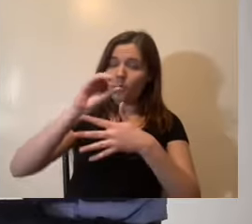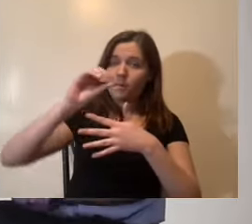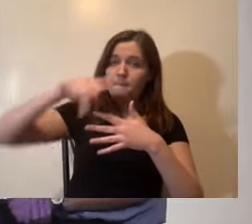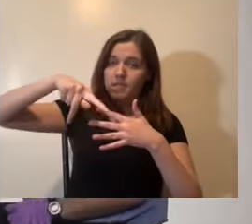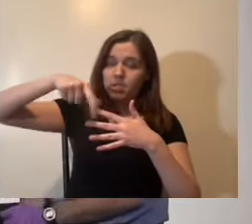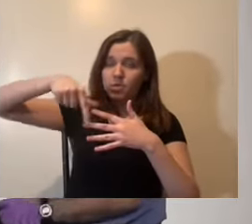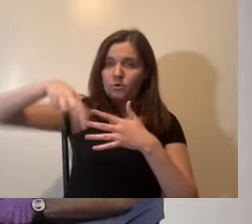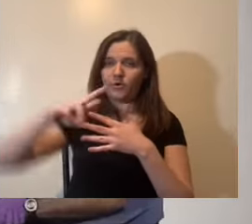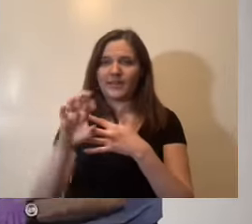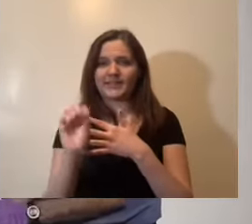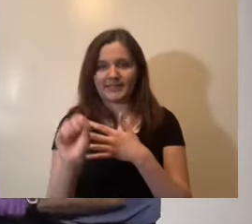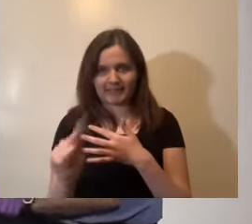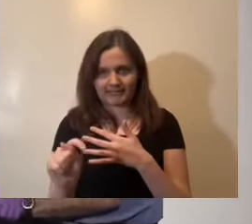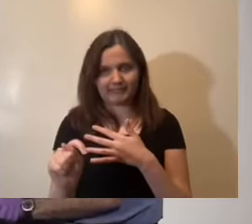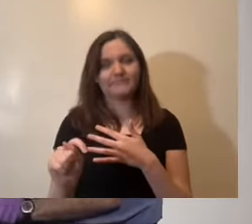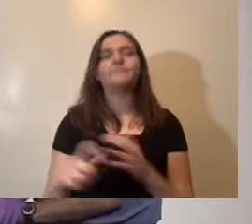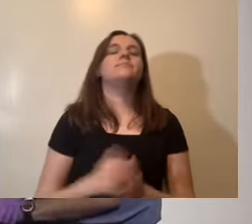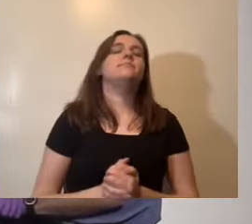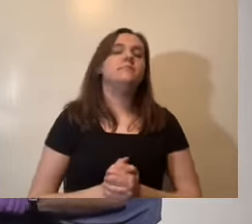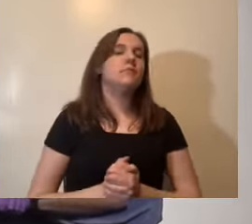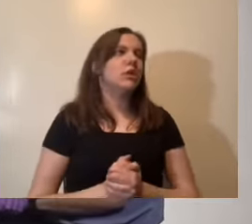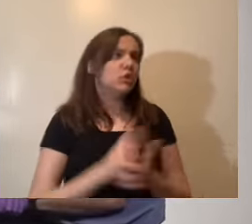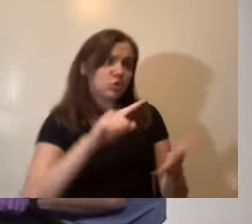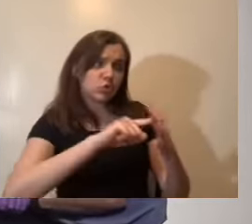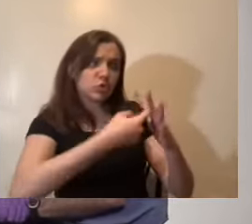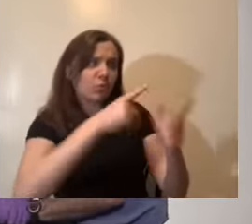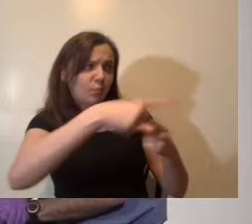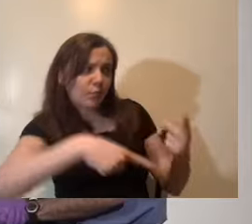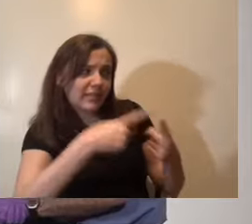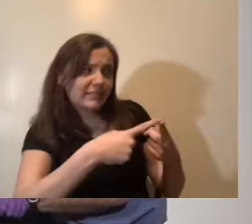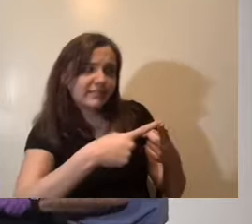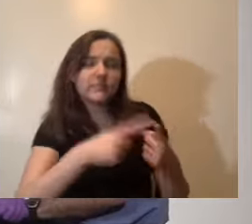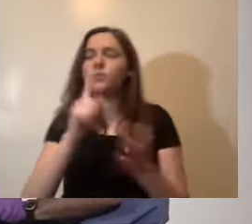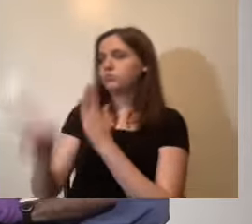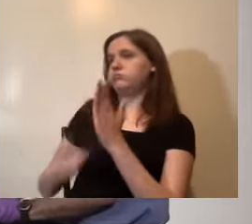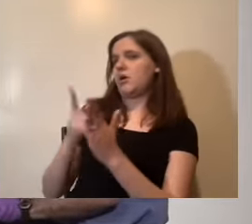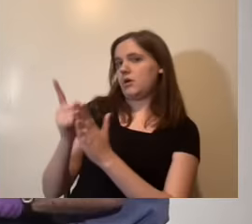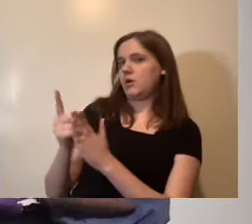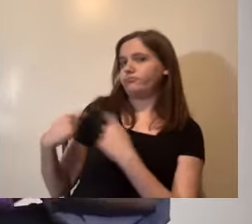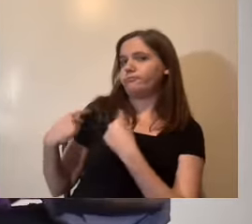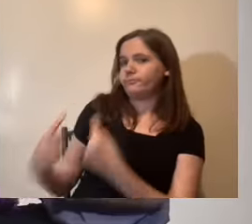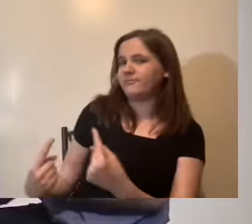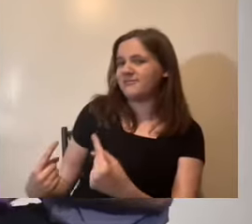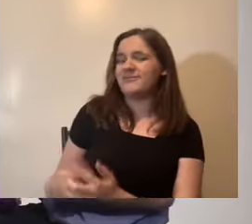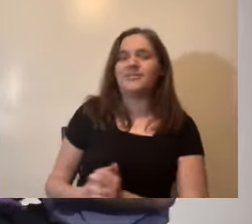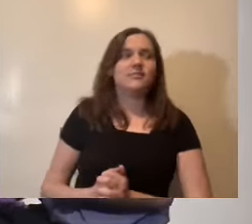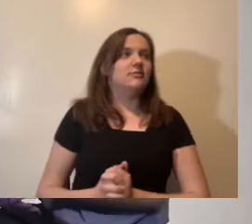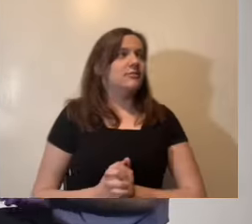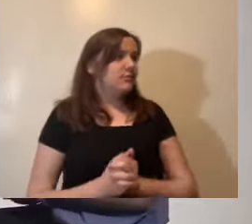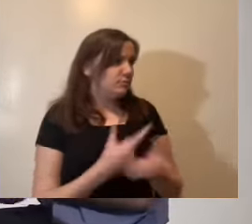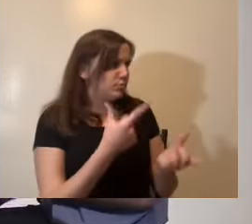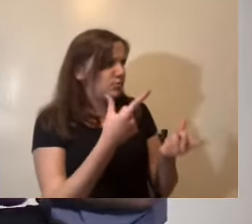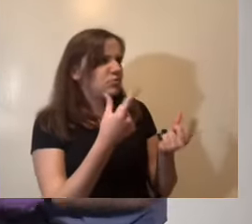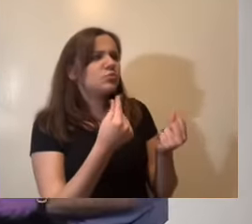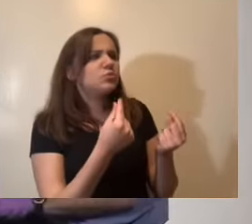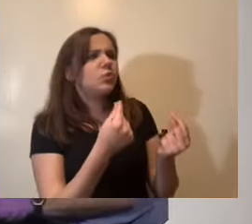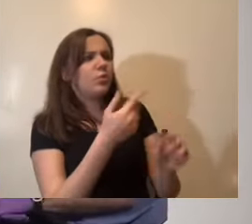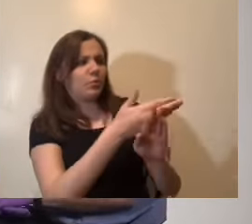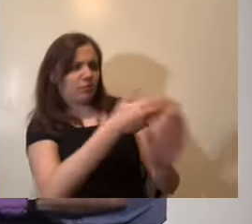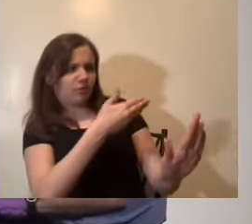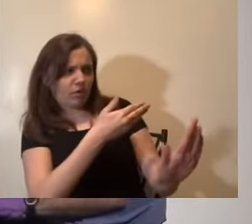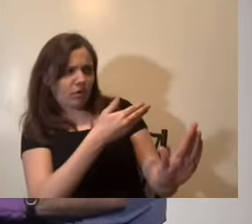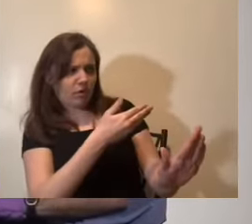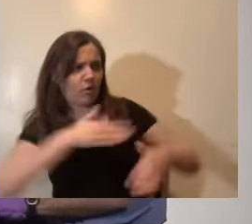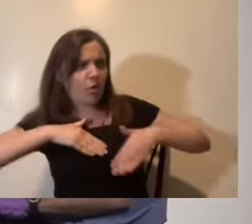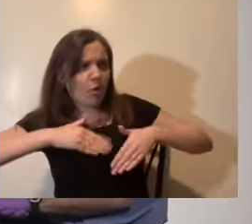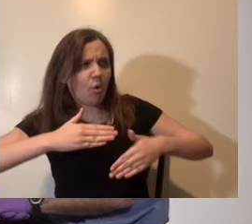OPQRST. So ma'am, how long ago did this start? About an hour ago. Okay. And what were you doing when this started? What provoked this? I